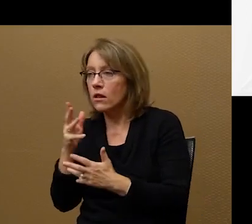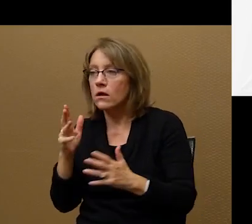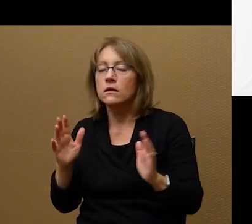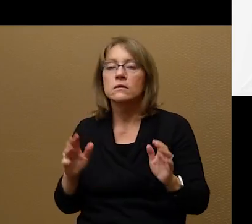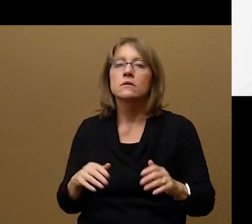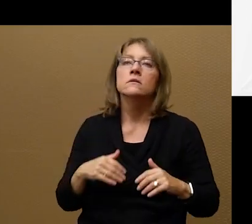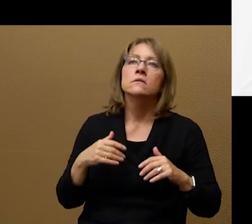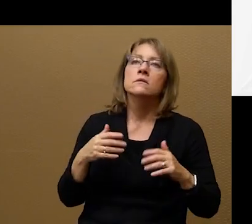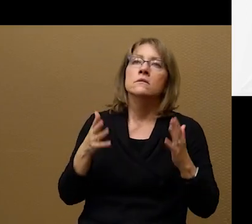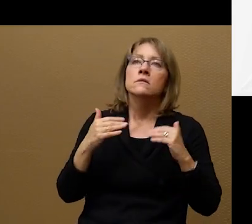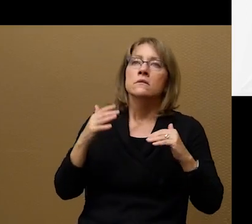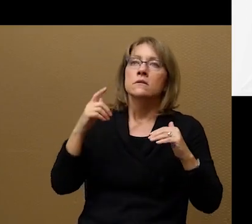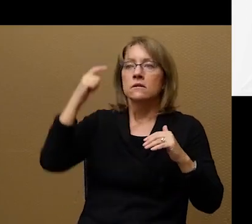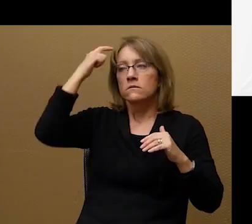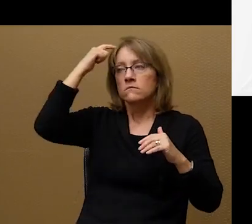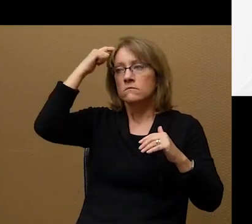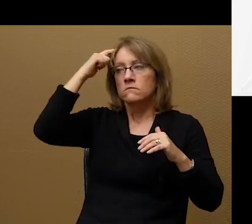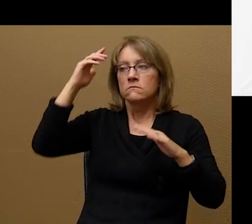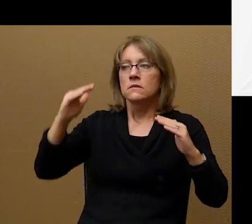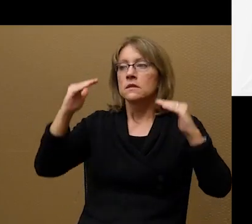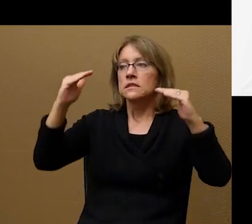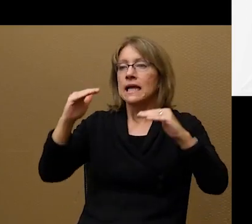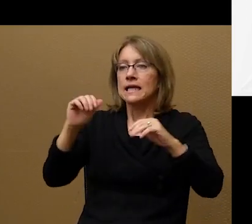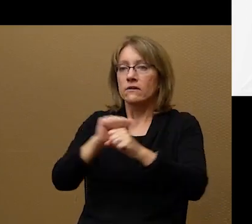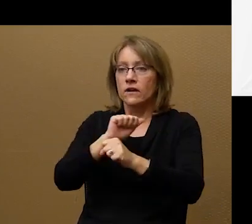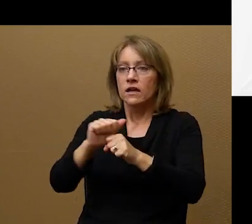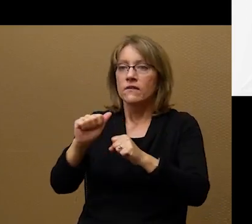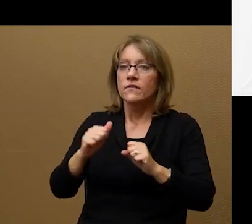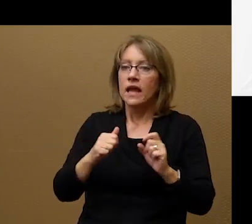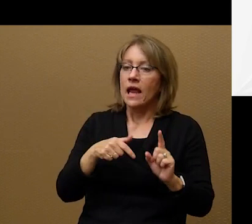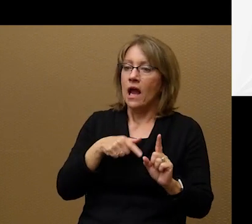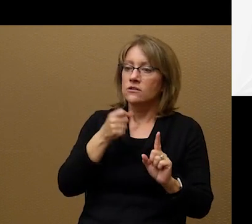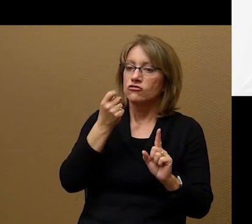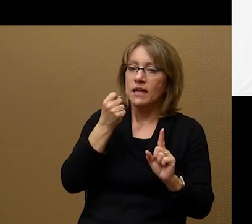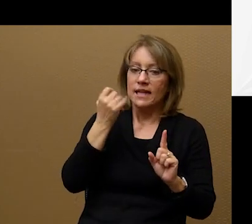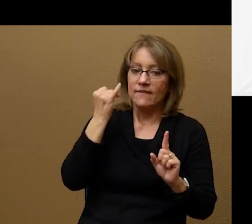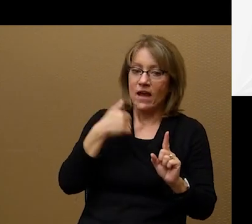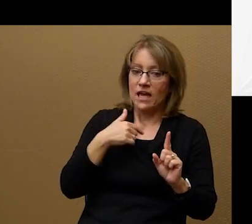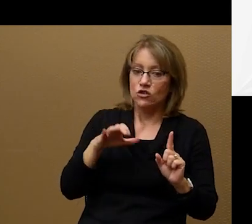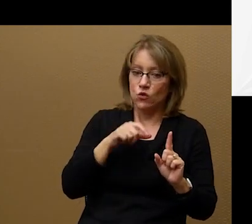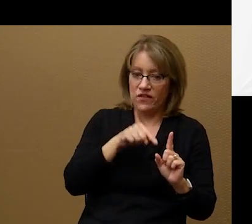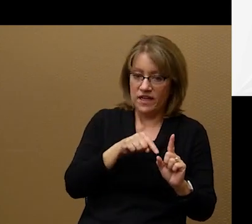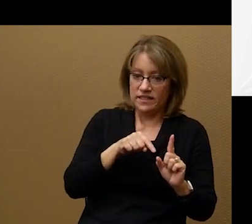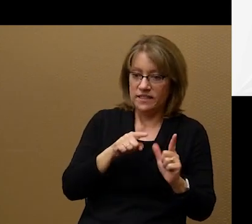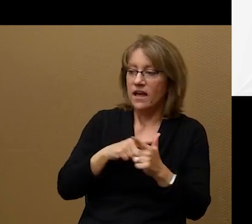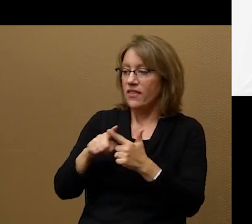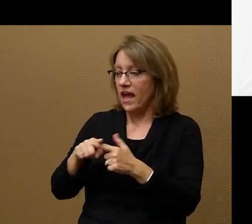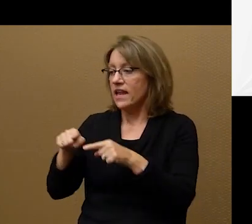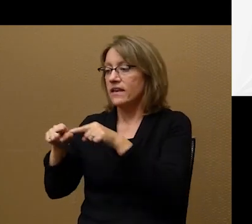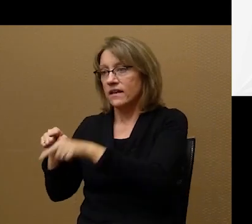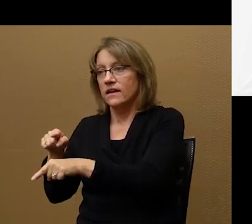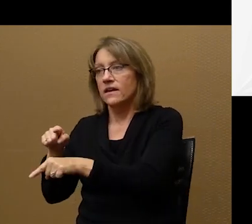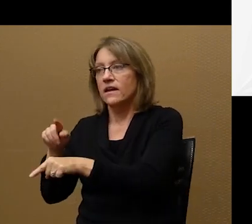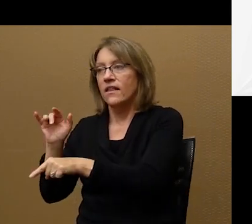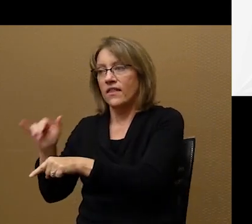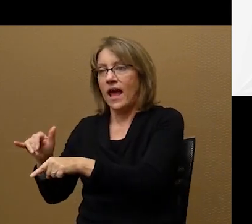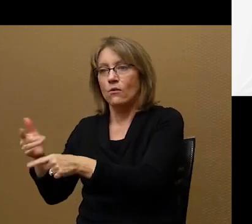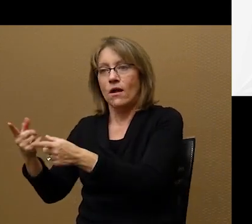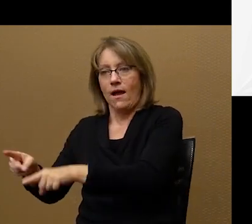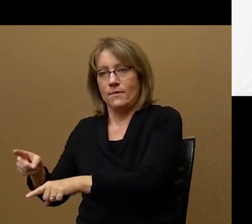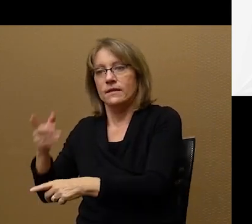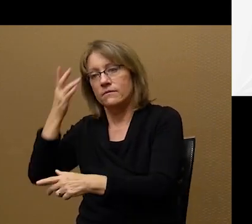executive functioning, understanding that X, if I have to do X, then that will lead to Y. Interpersonal